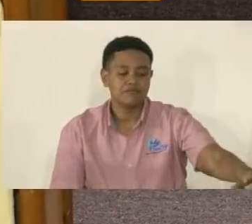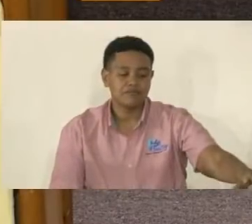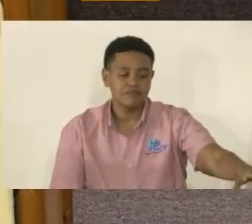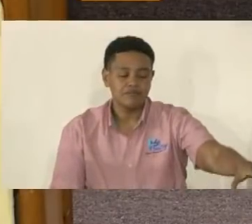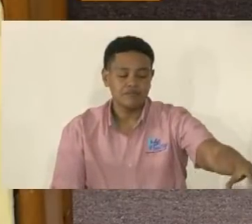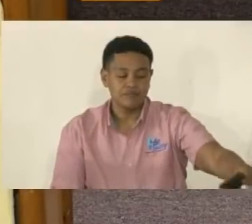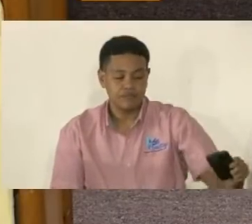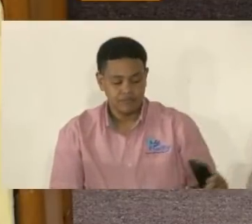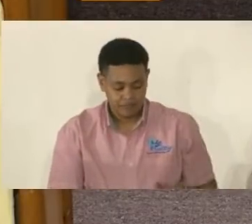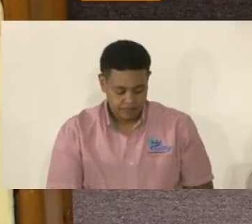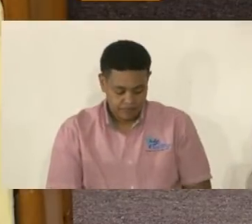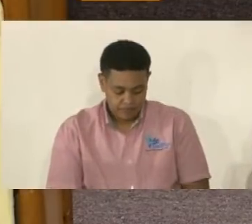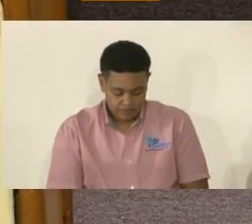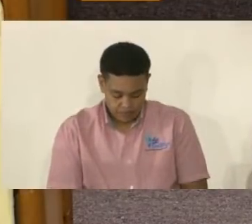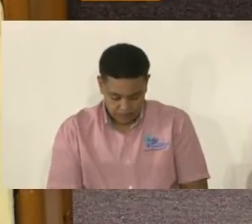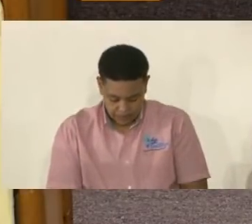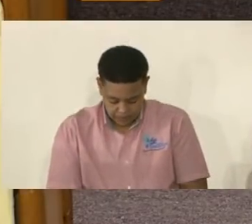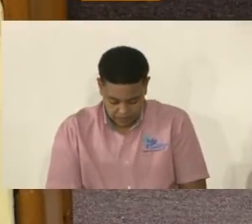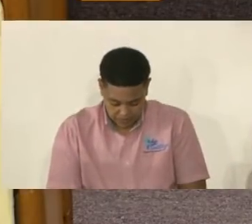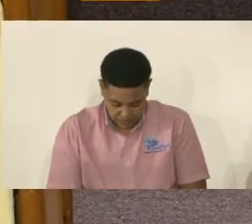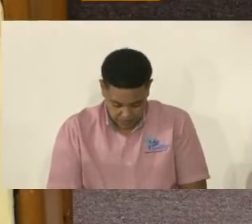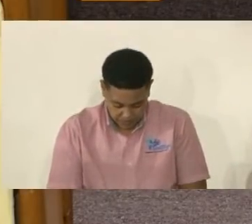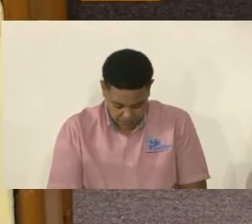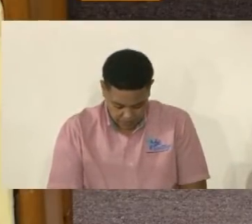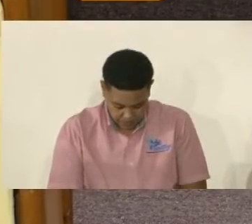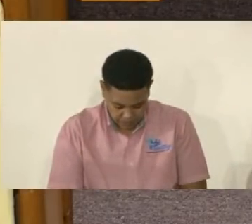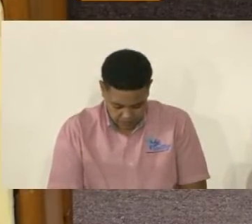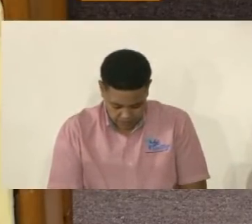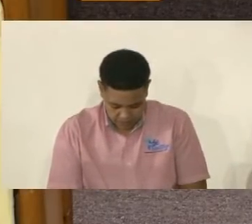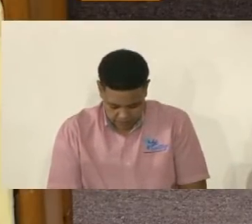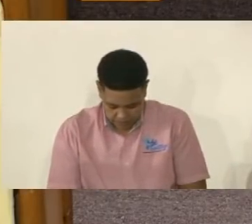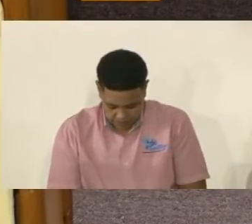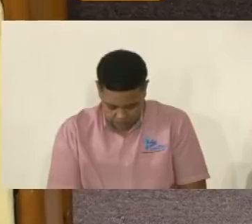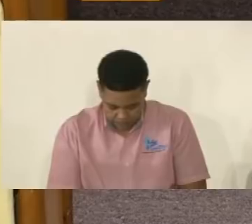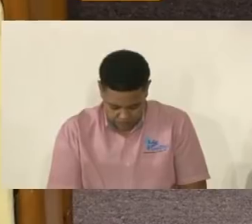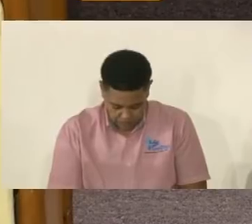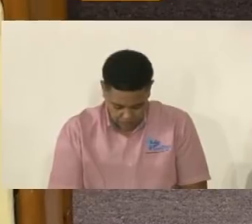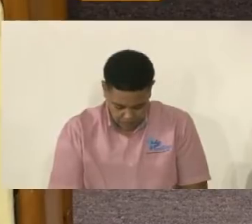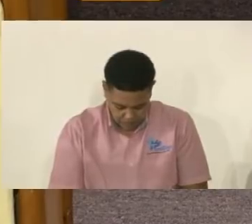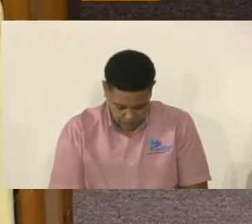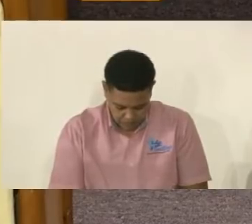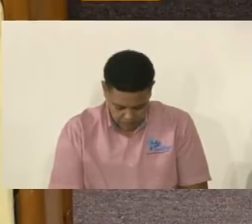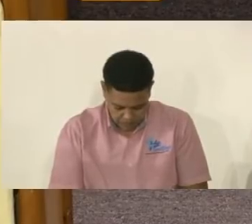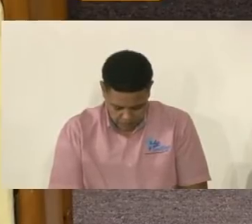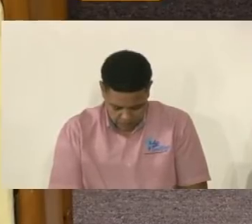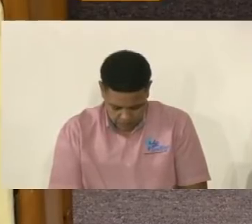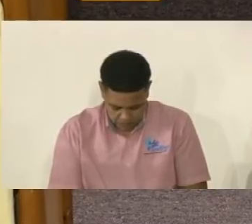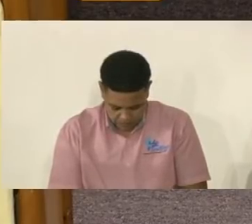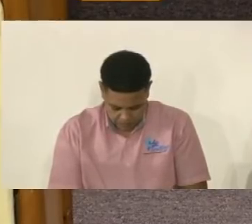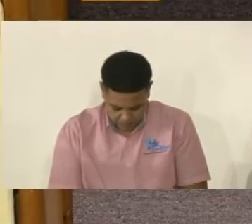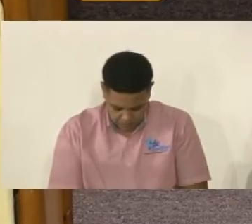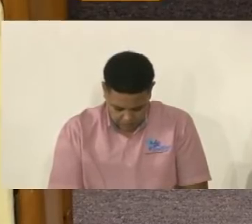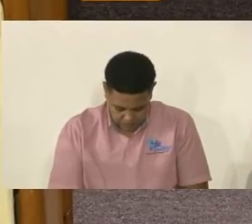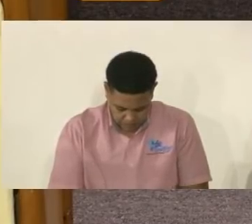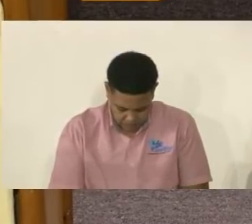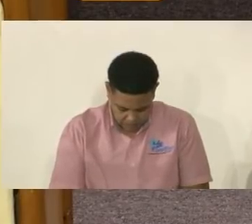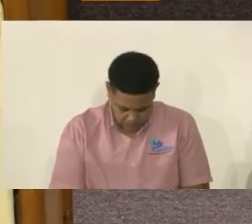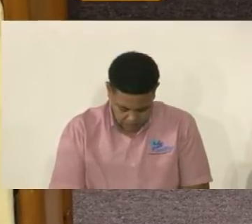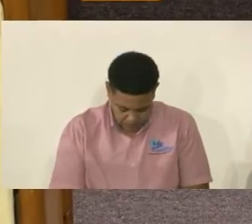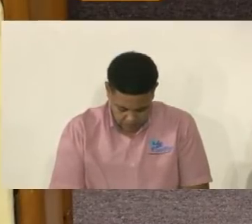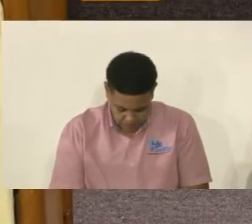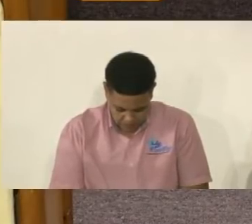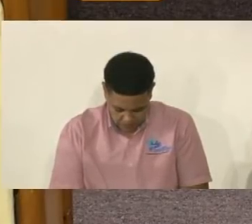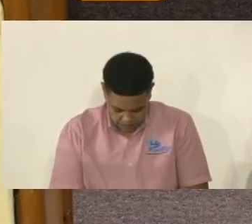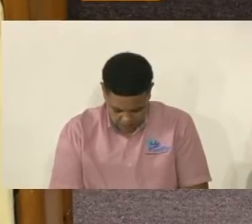We all have a role to play in making Jamaica safer. However, we at the MNS accept our awesome leadership responsibility